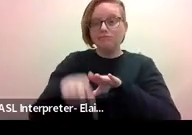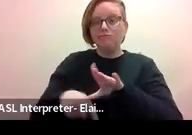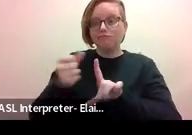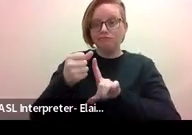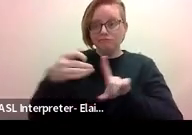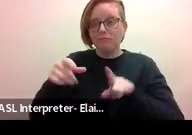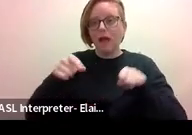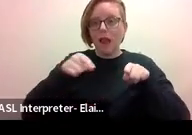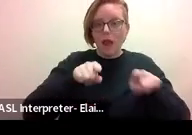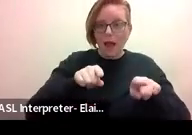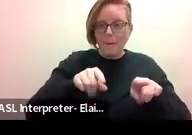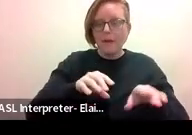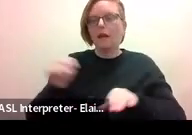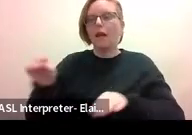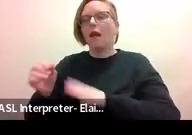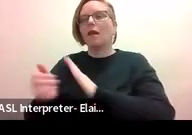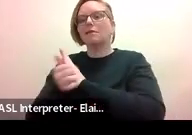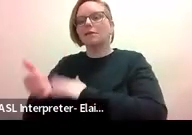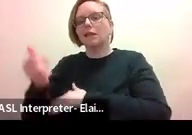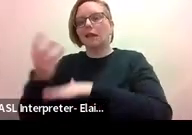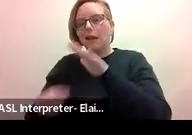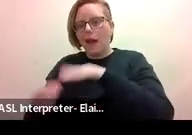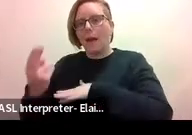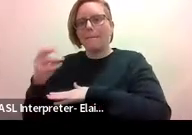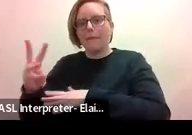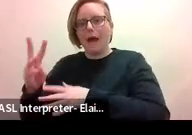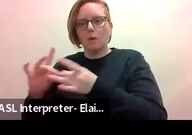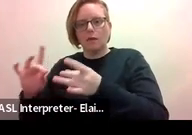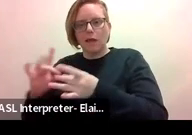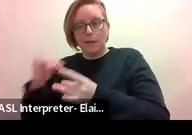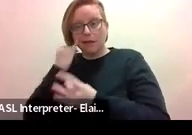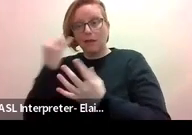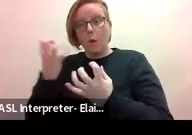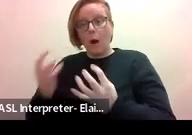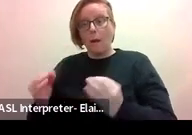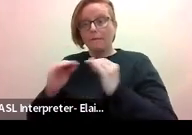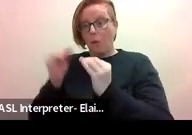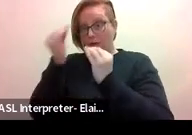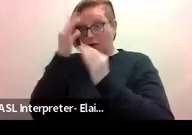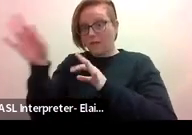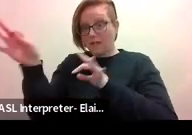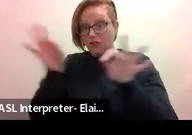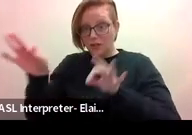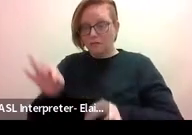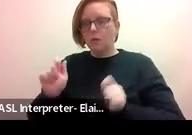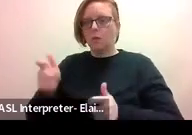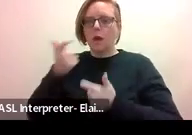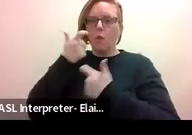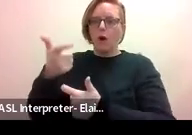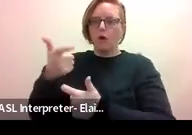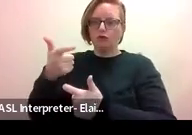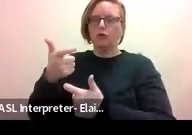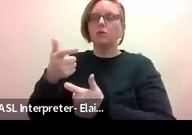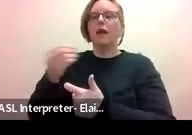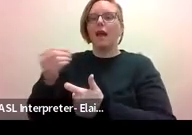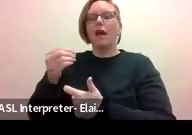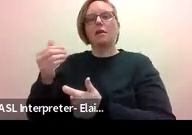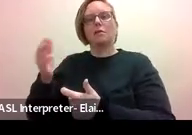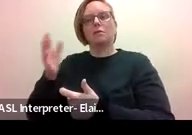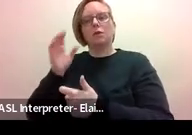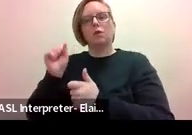and skill gaps and how statements. If you're interested, you can watch those and you get a contact hour for them.